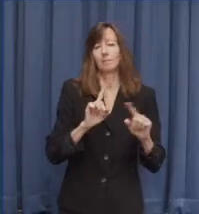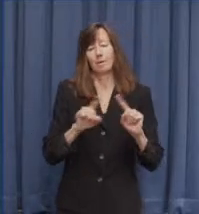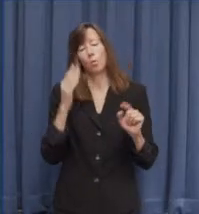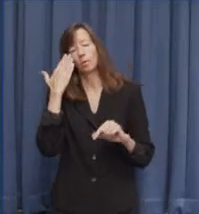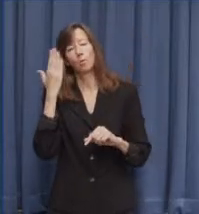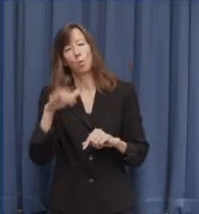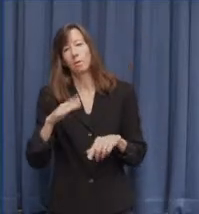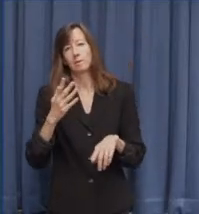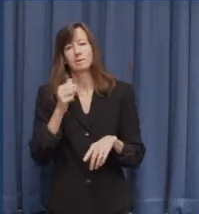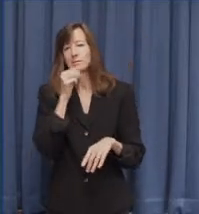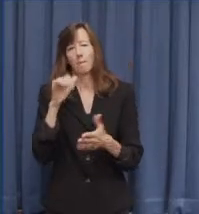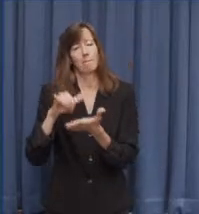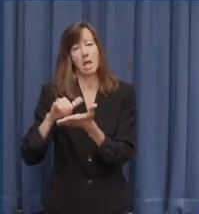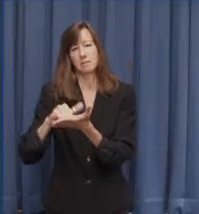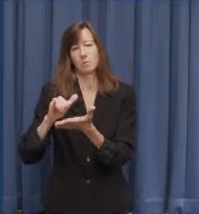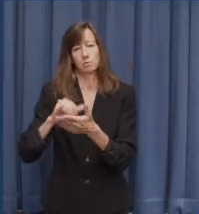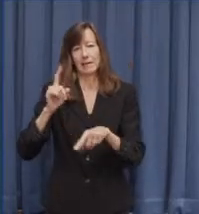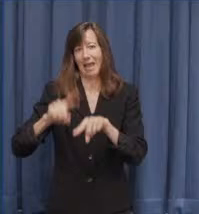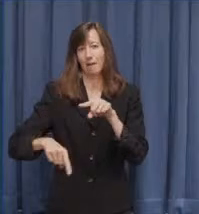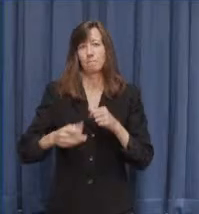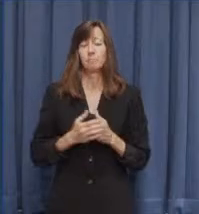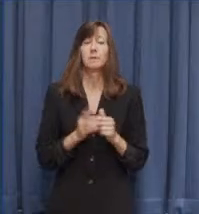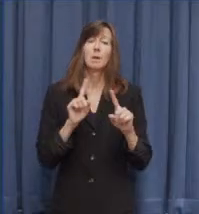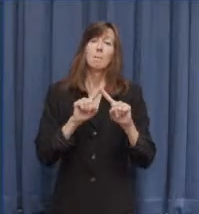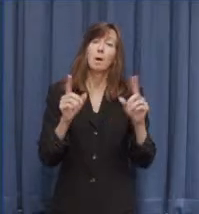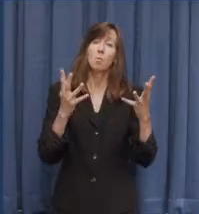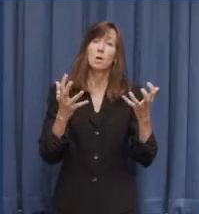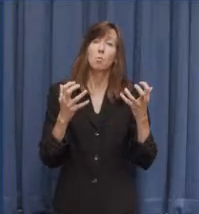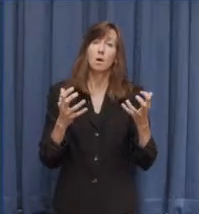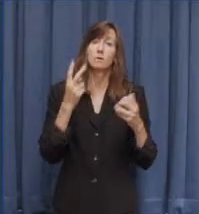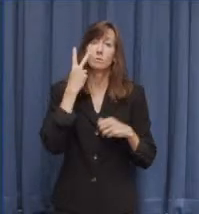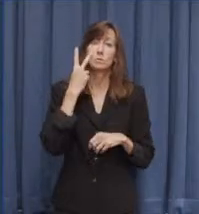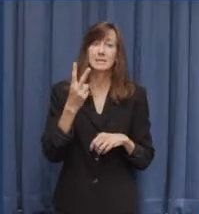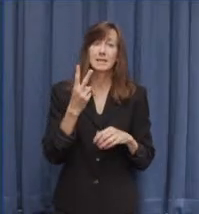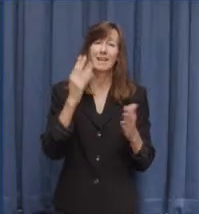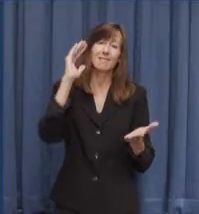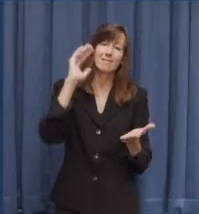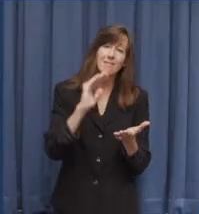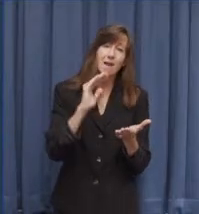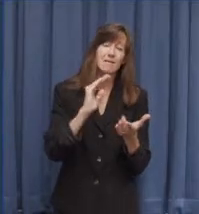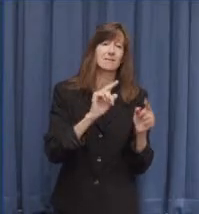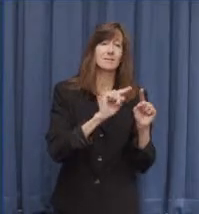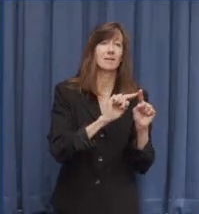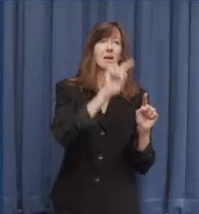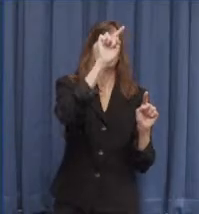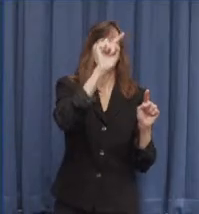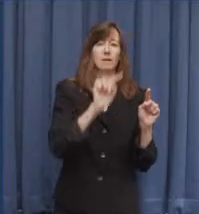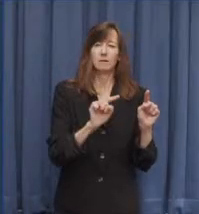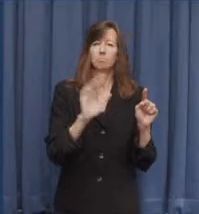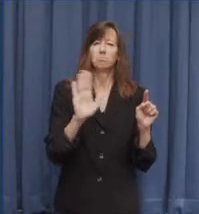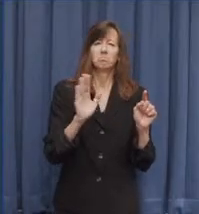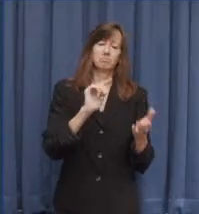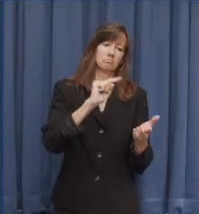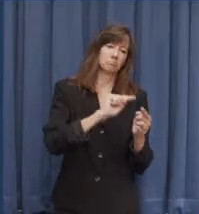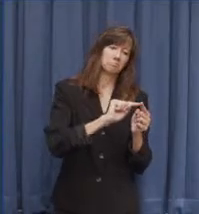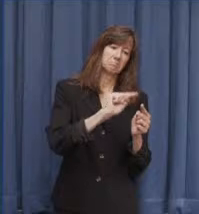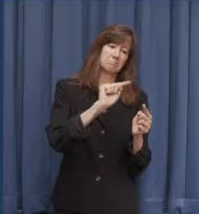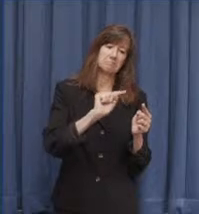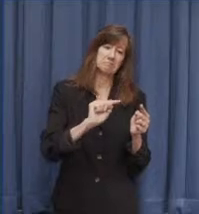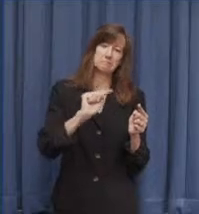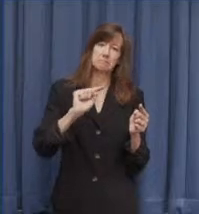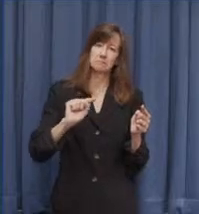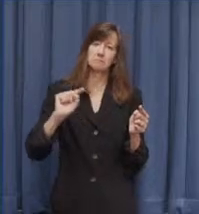low of a peak or as flat as we possibly can. And you can see on this first graph, which comes